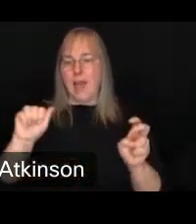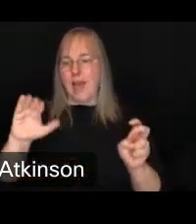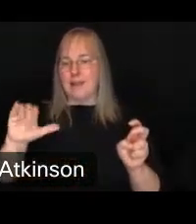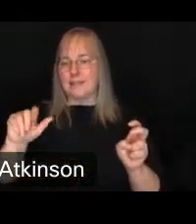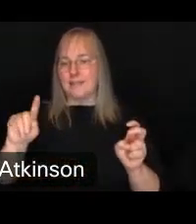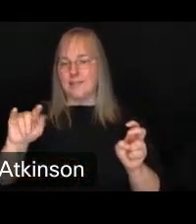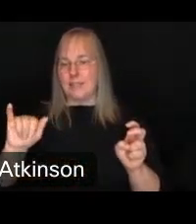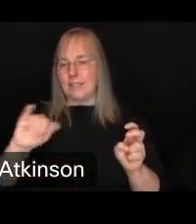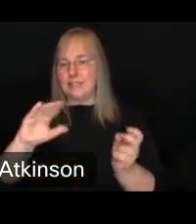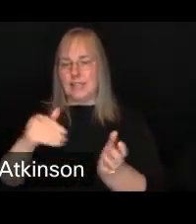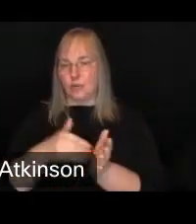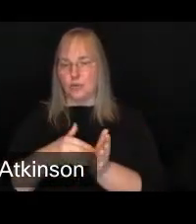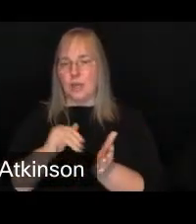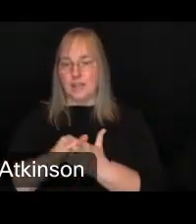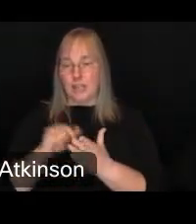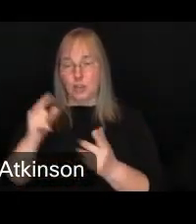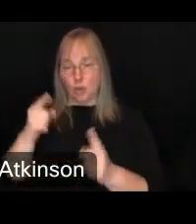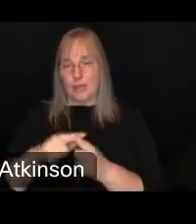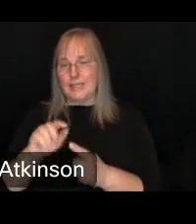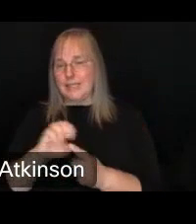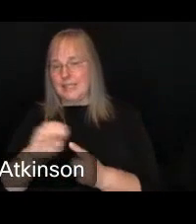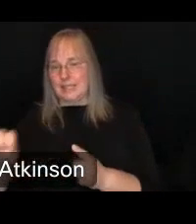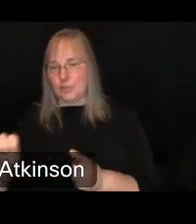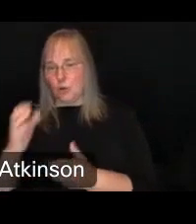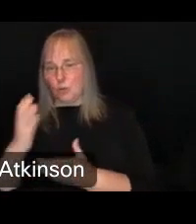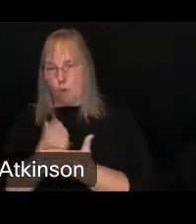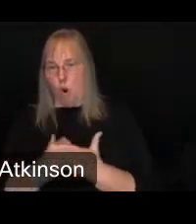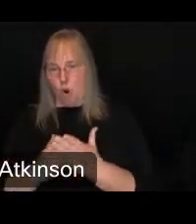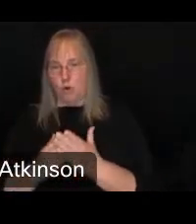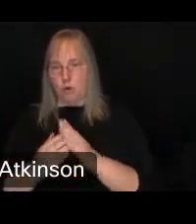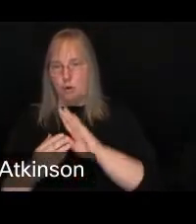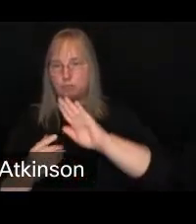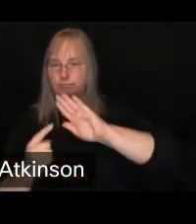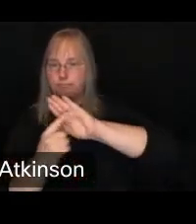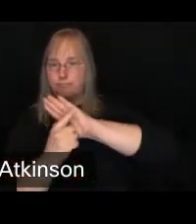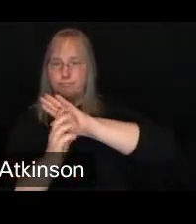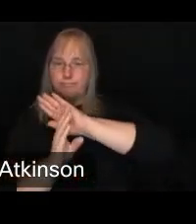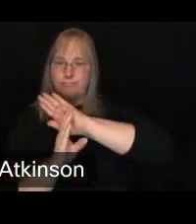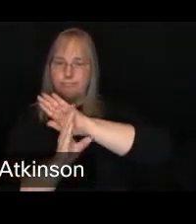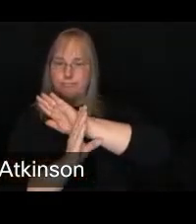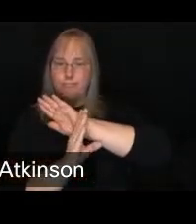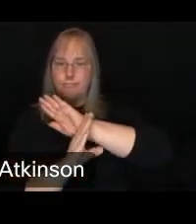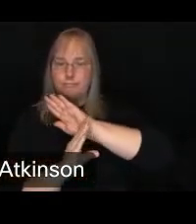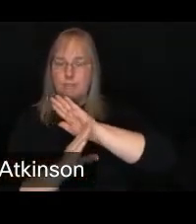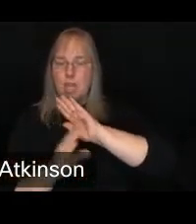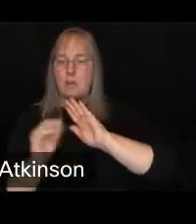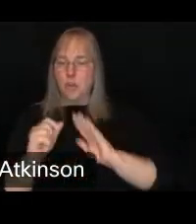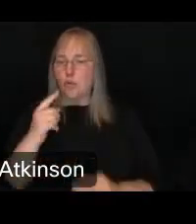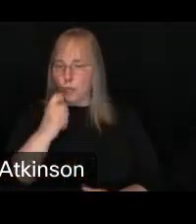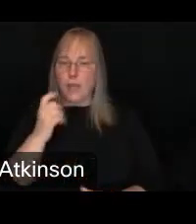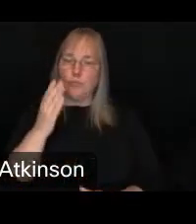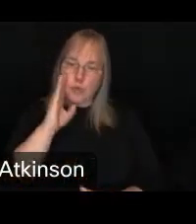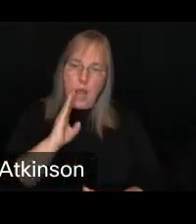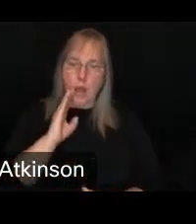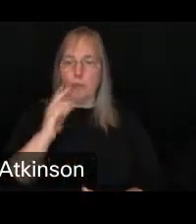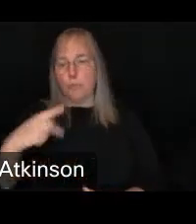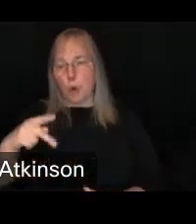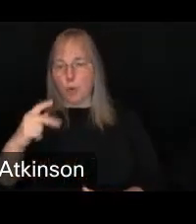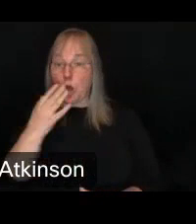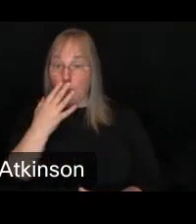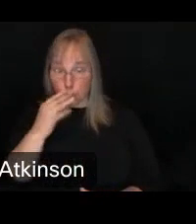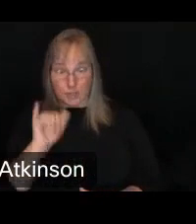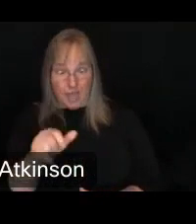are targeted in the eastern portion of the county. They're sort of these reddish, brownish, purplish colors.